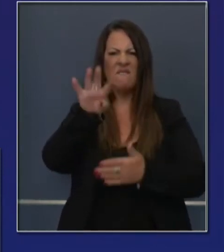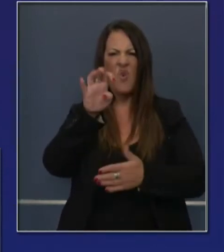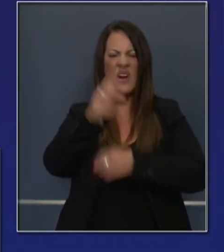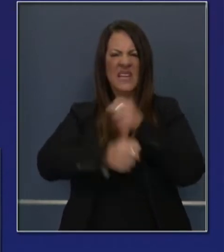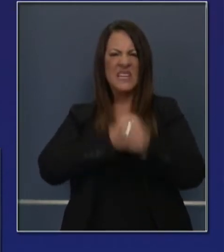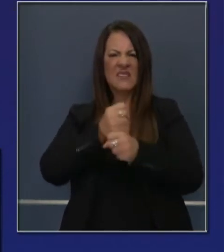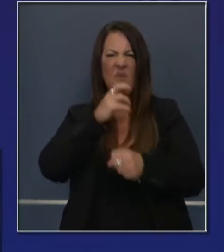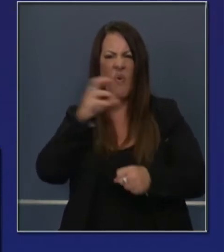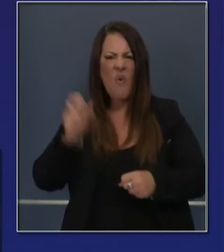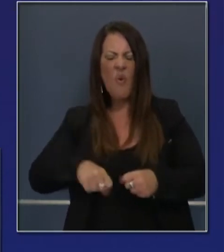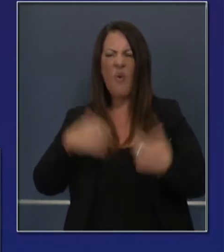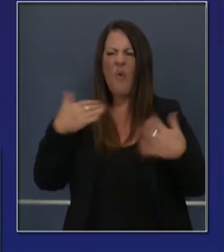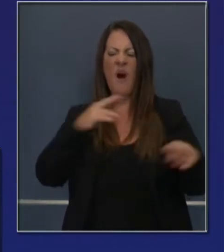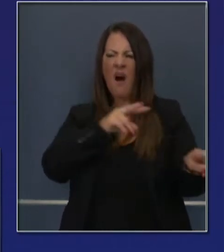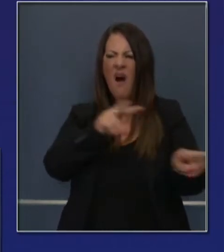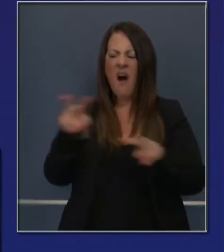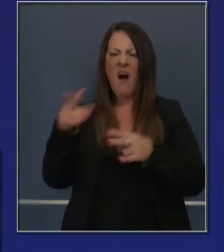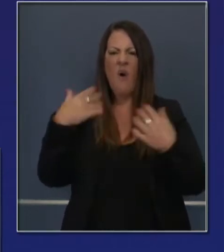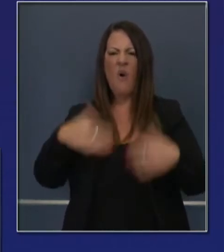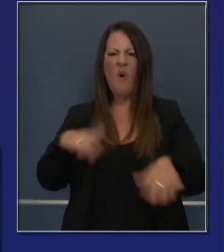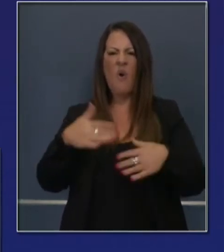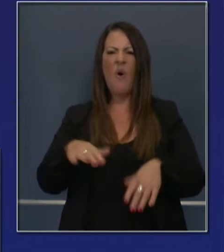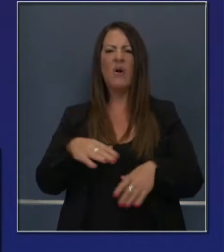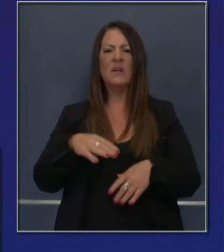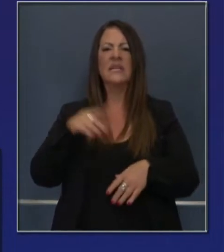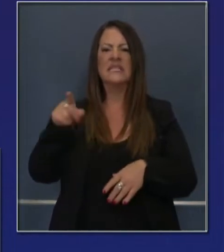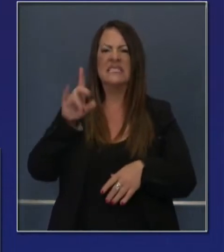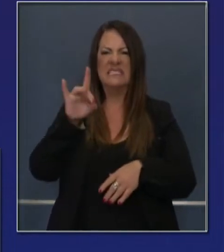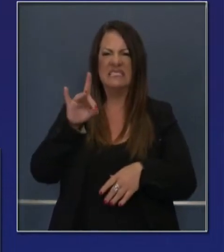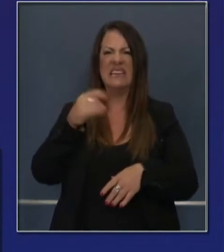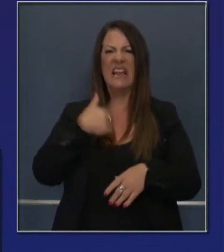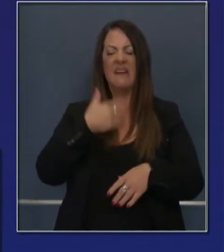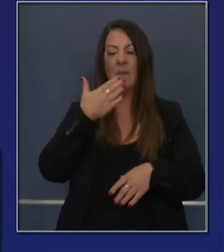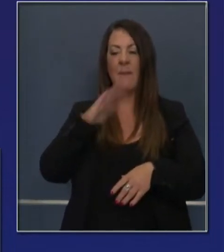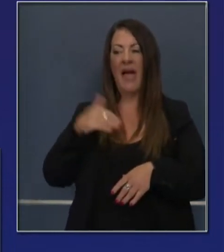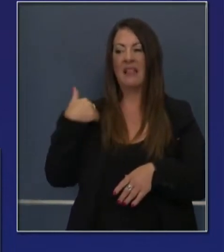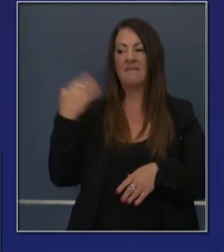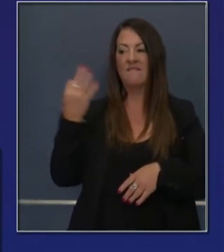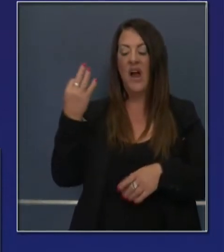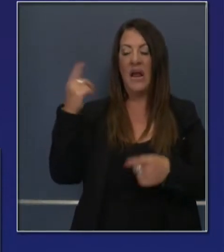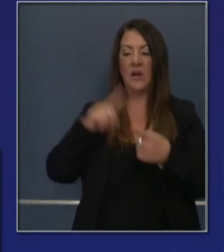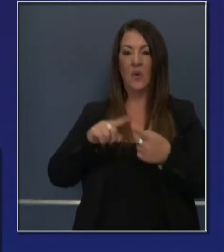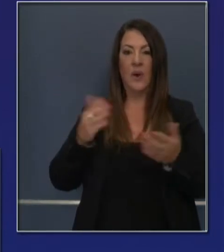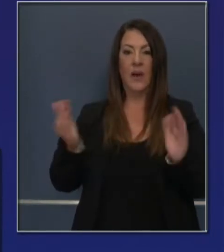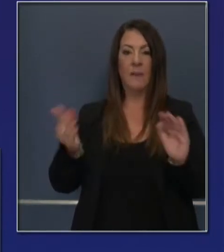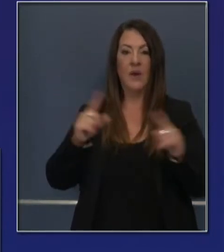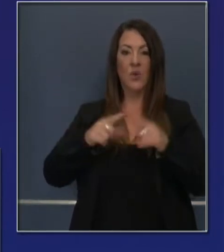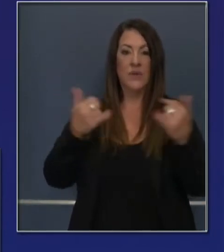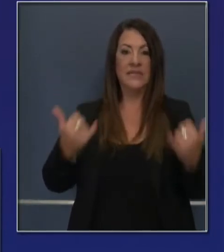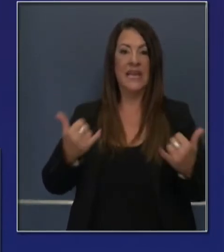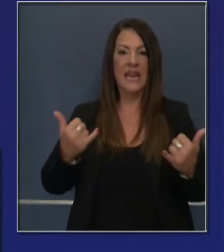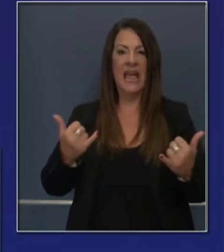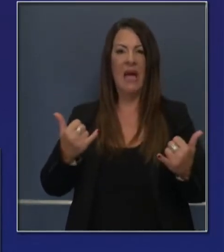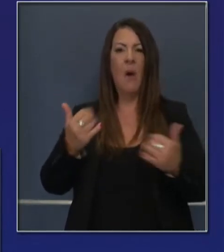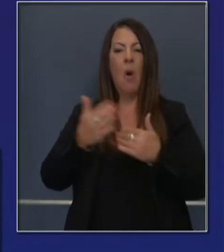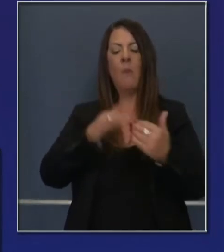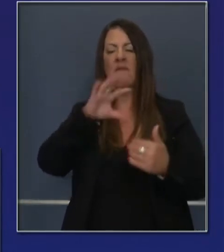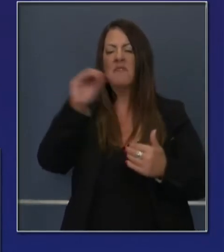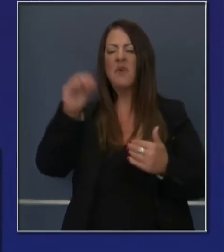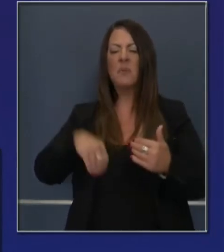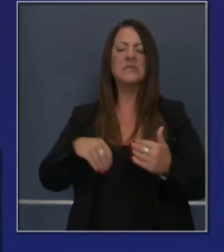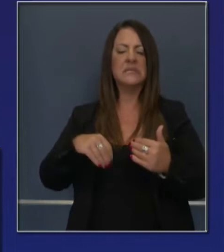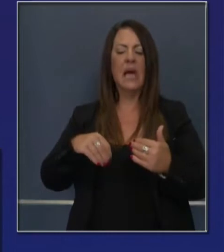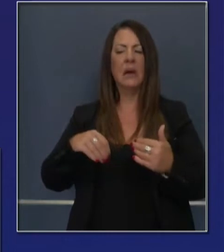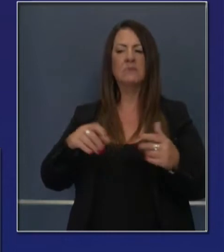There's been real progress on that CZU fire, 26% containment, now close to 50% containment